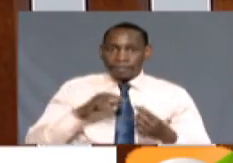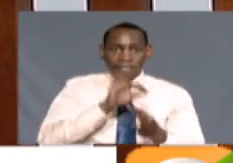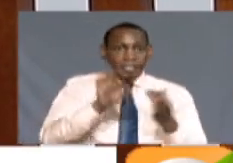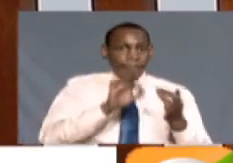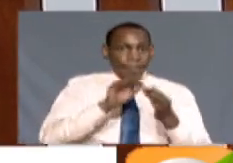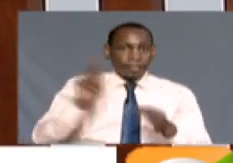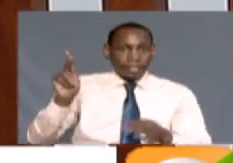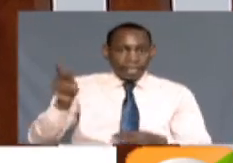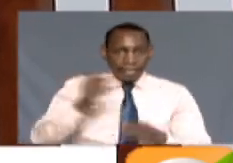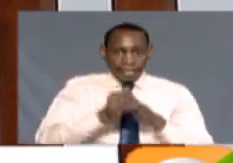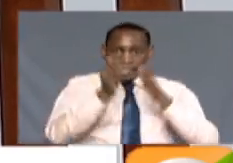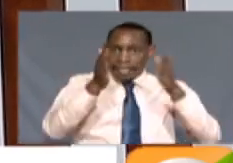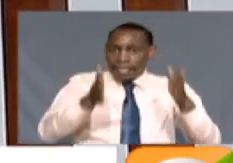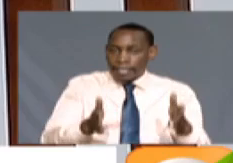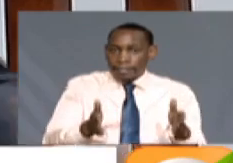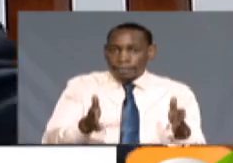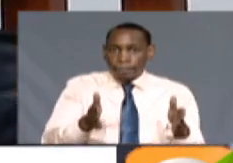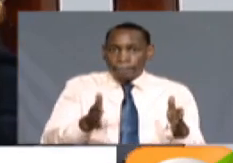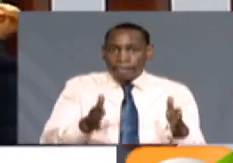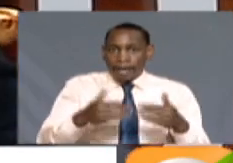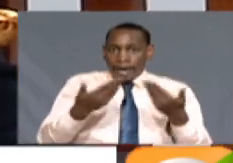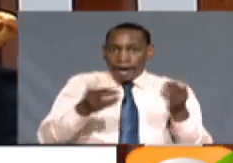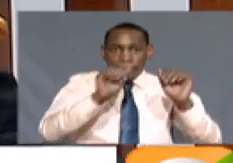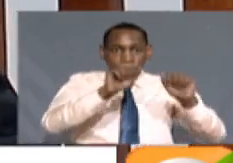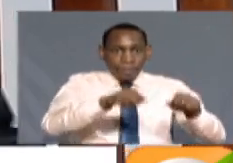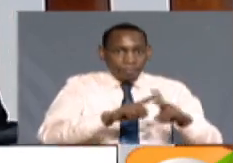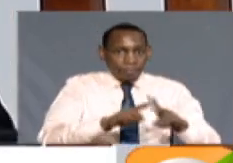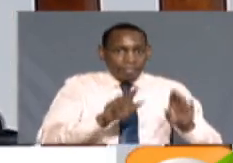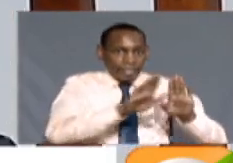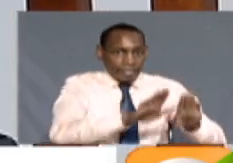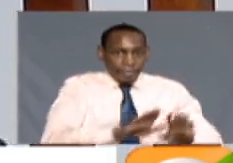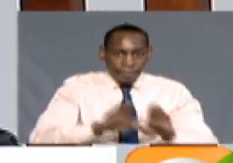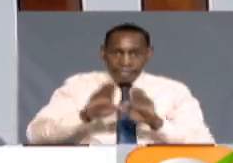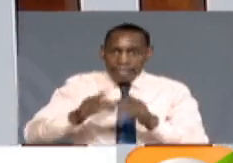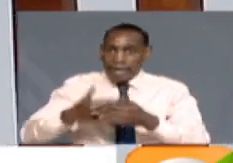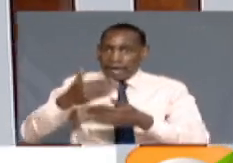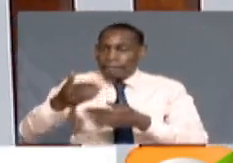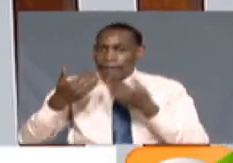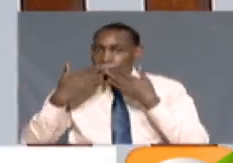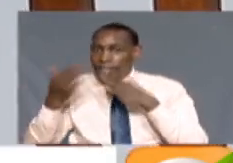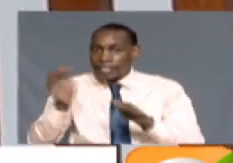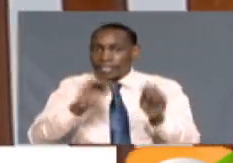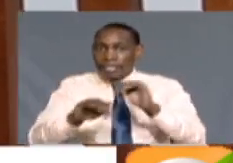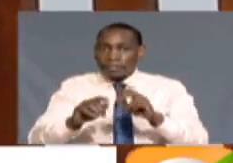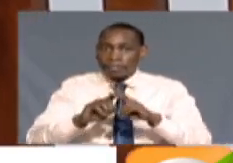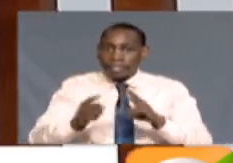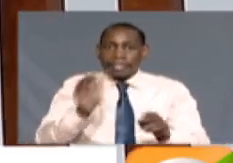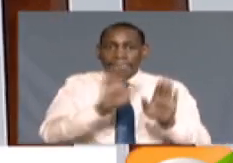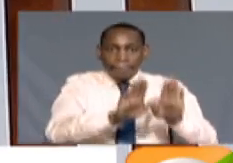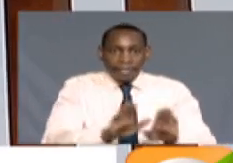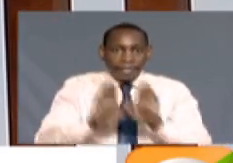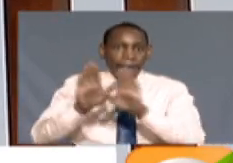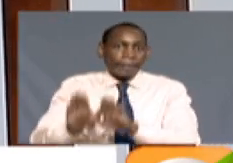Kenyan leaders. Yeah. How do you start campaigning immediately after election? You start campaigning.